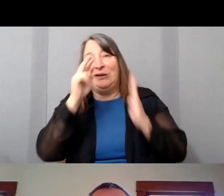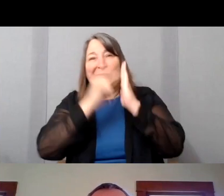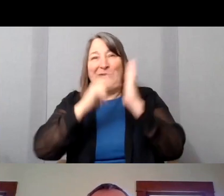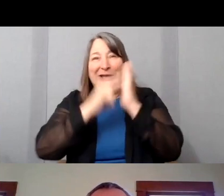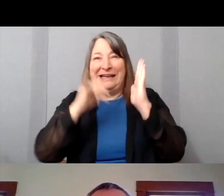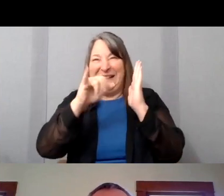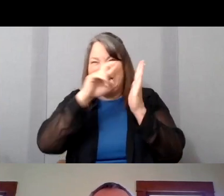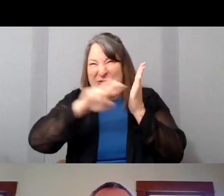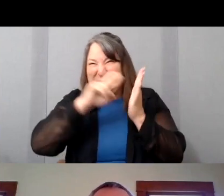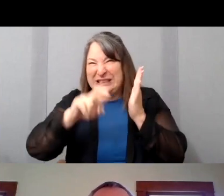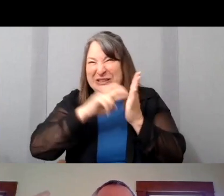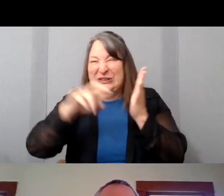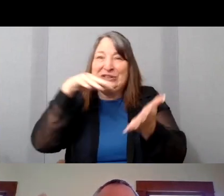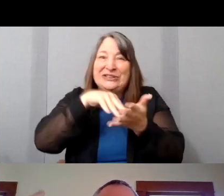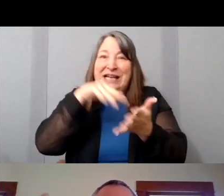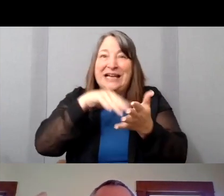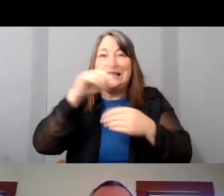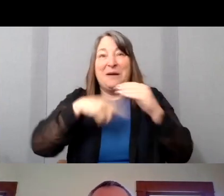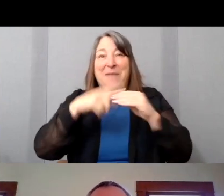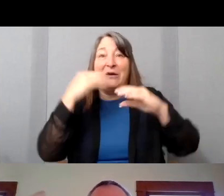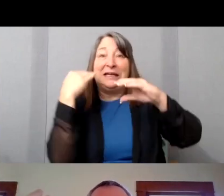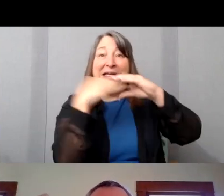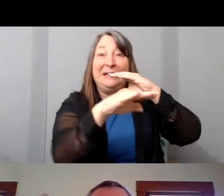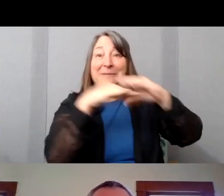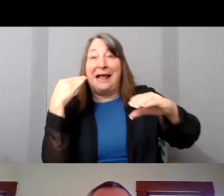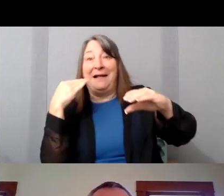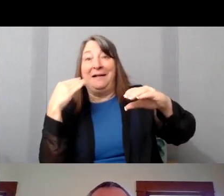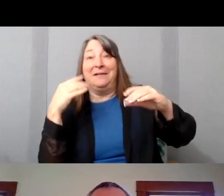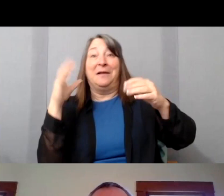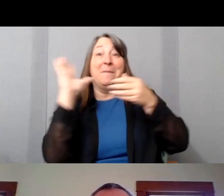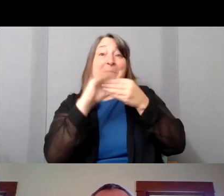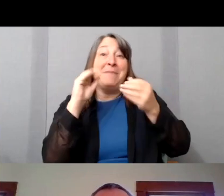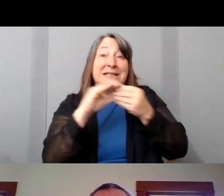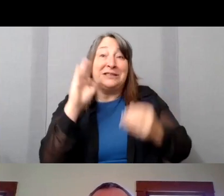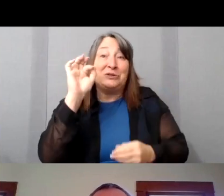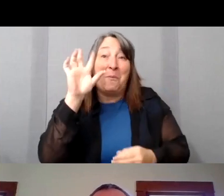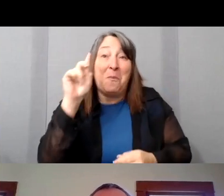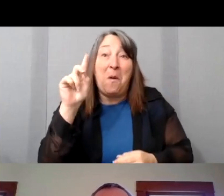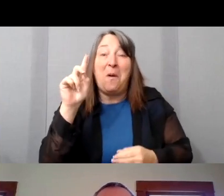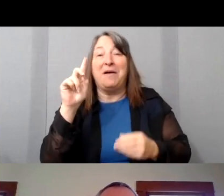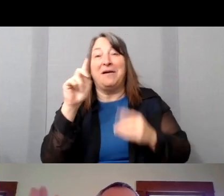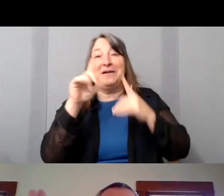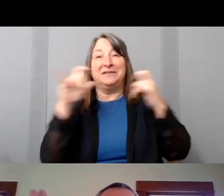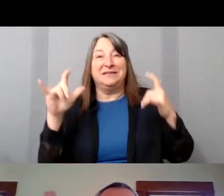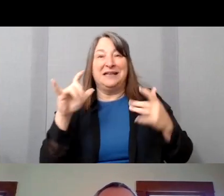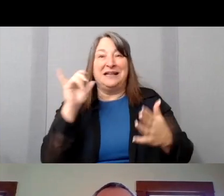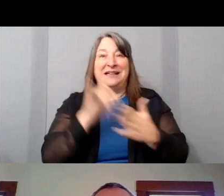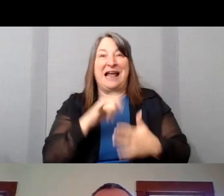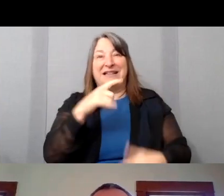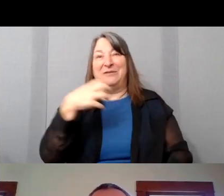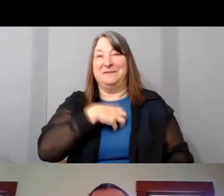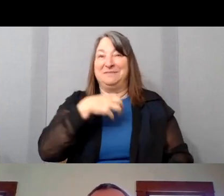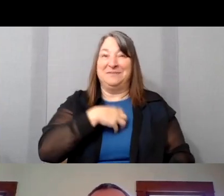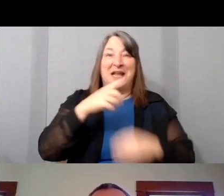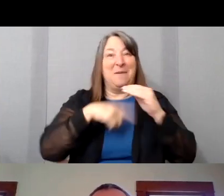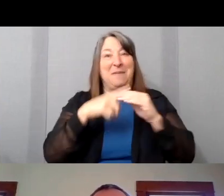you know, studies of these kind of email-based, you know, message boards and things where they were just crowing about all the